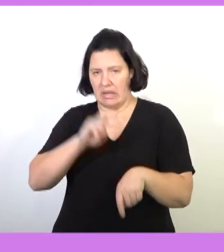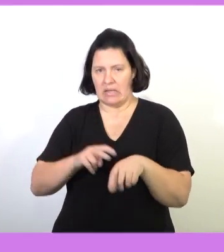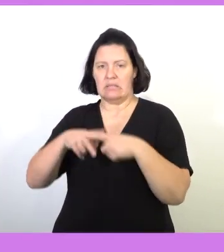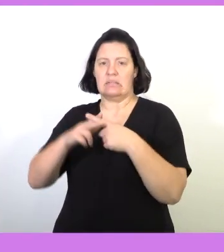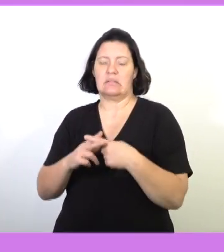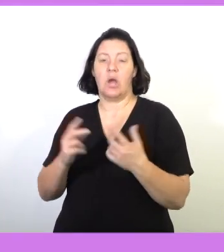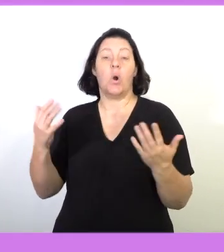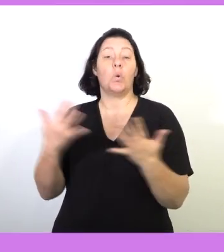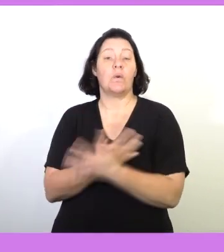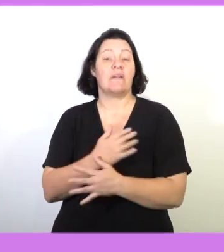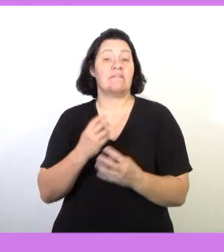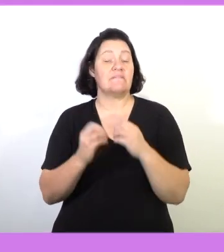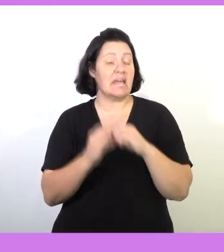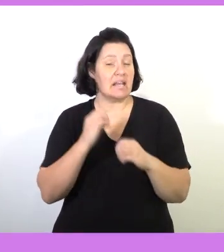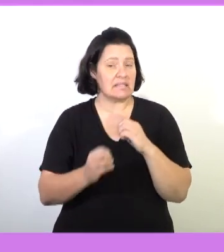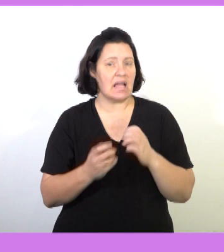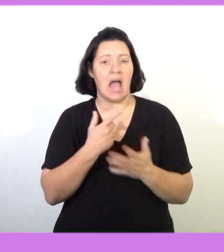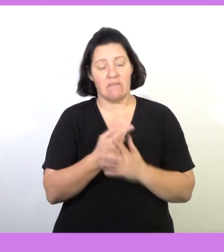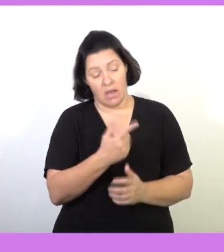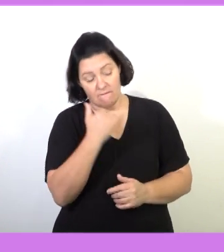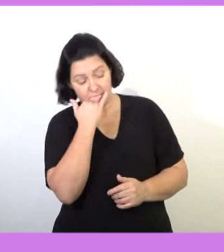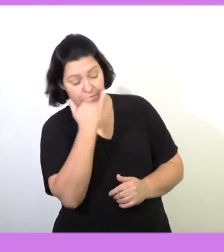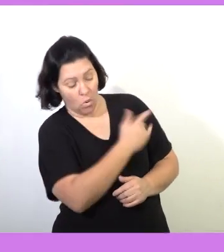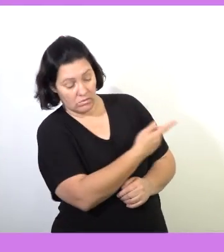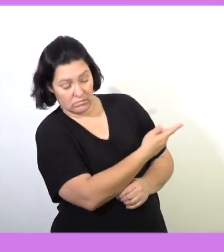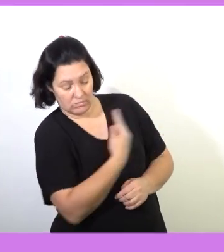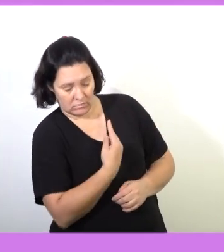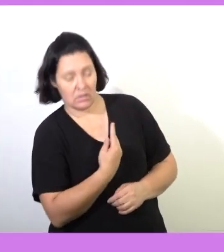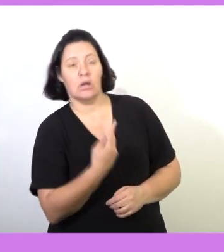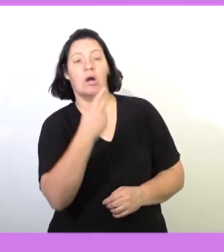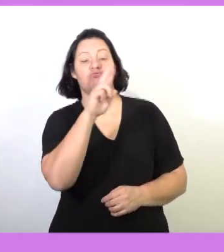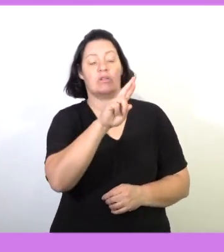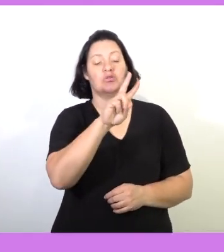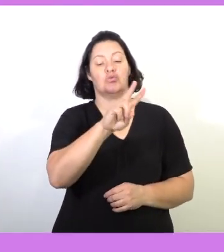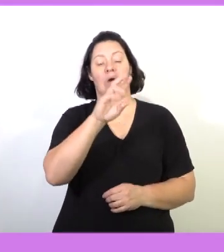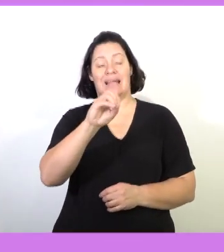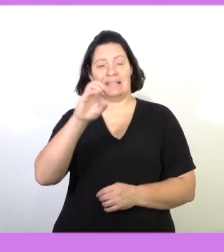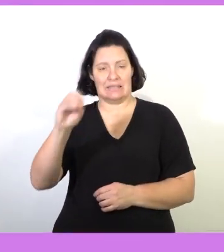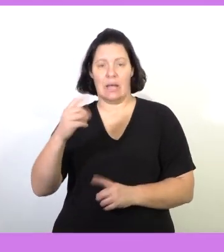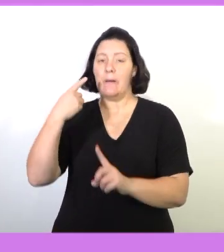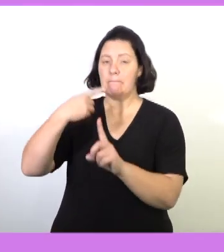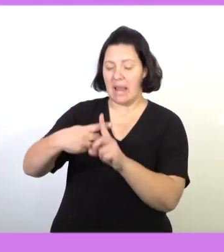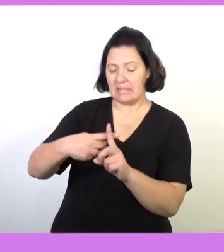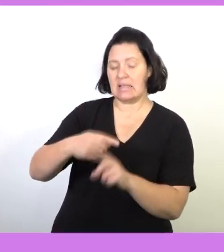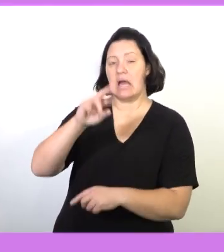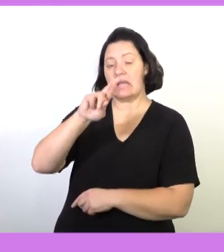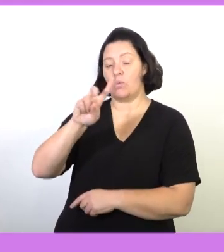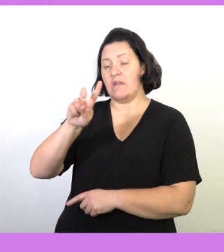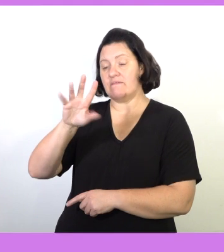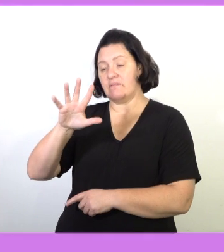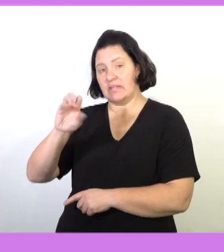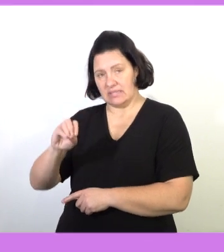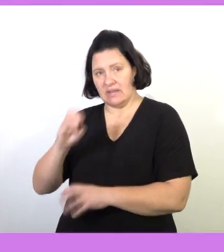Quick Fix charges a call fee of 200 Rand plus 150